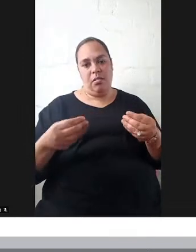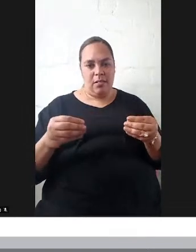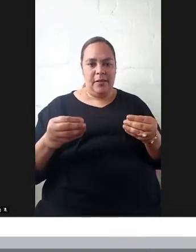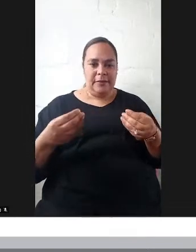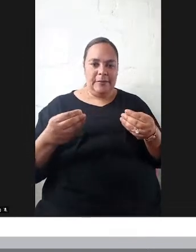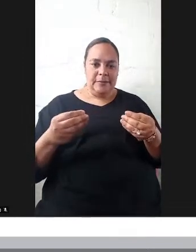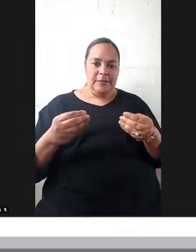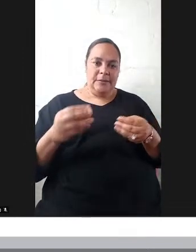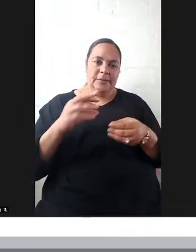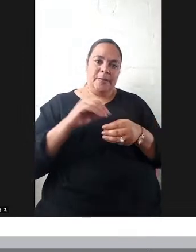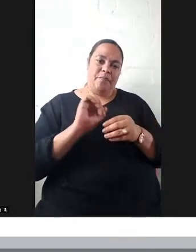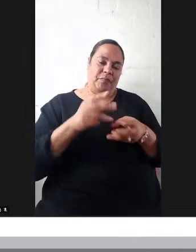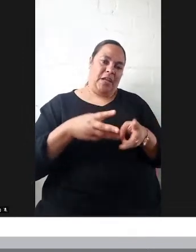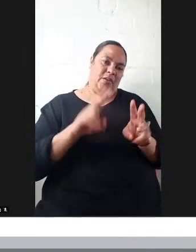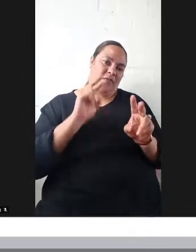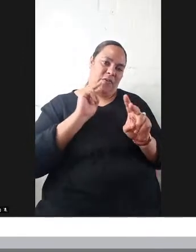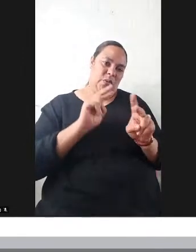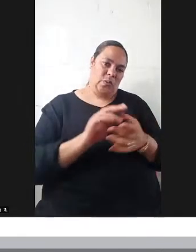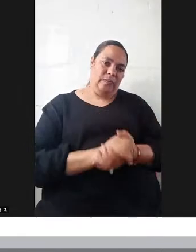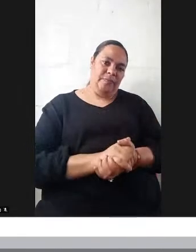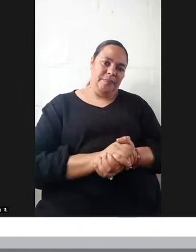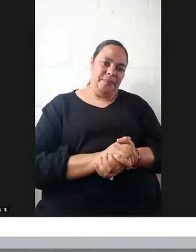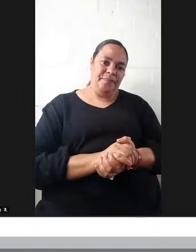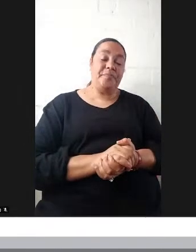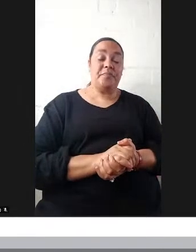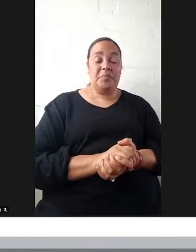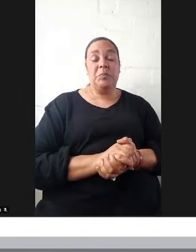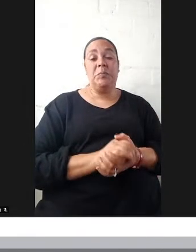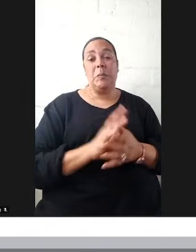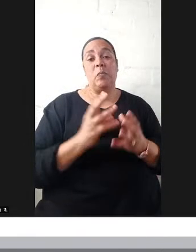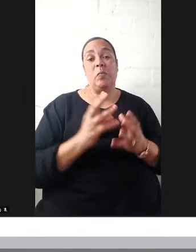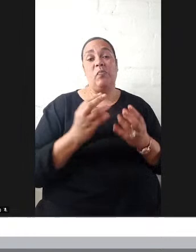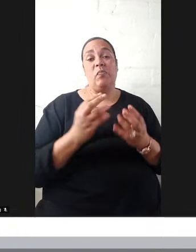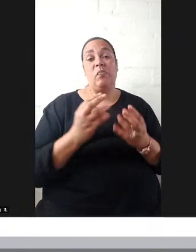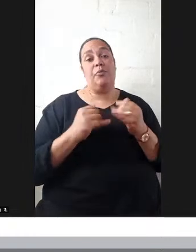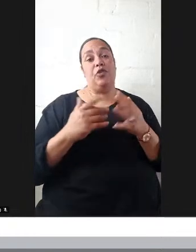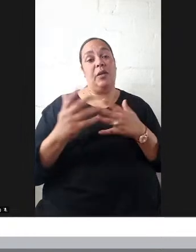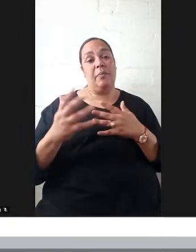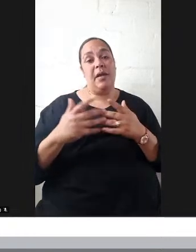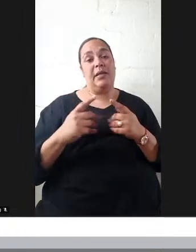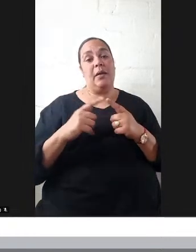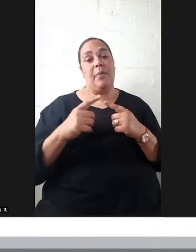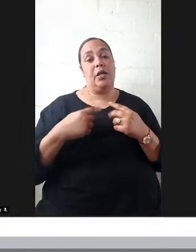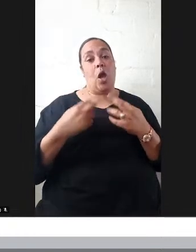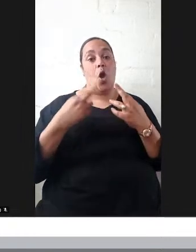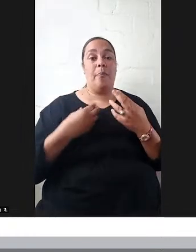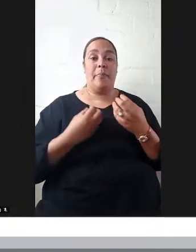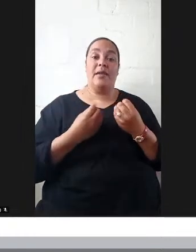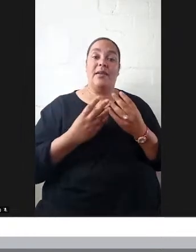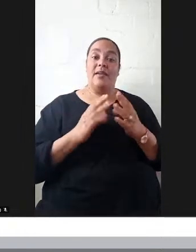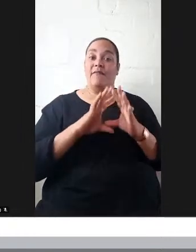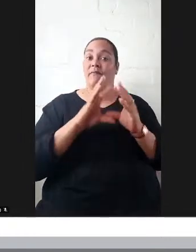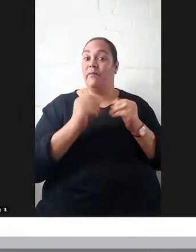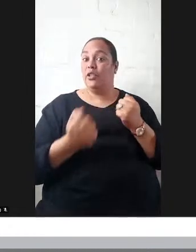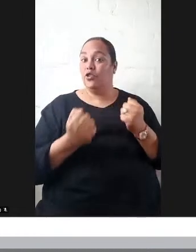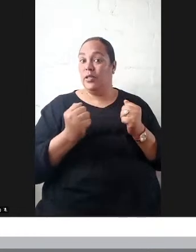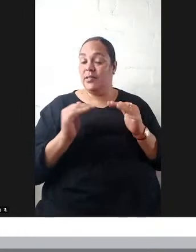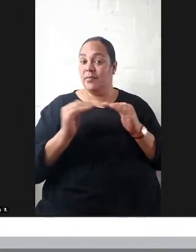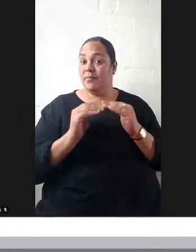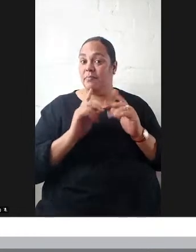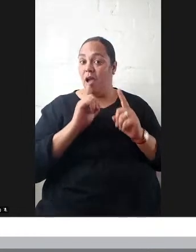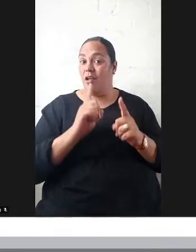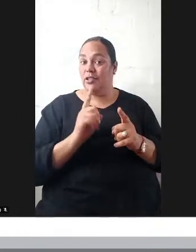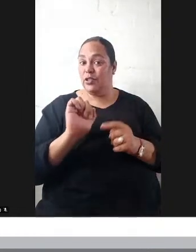in that respect. So it is a subject matter in its own right, but I hope I've given justice to your question on